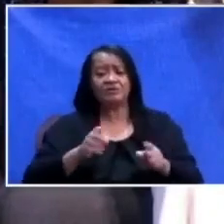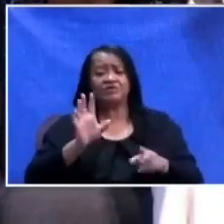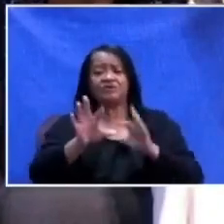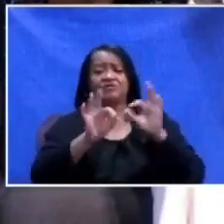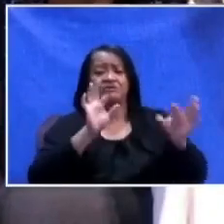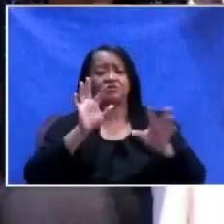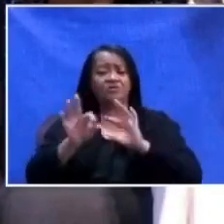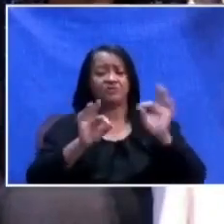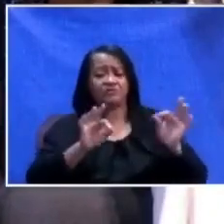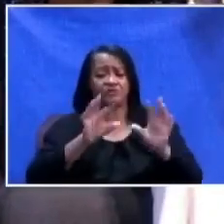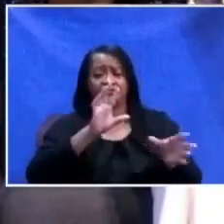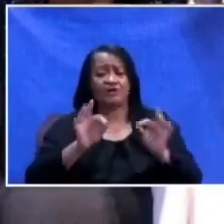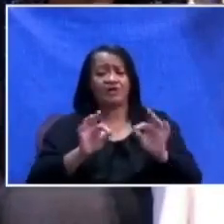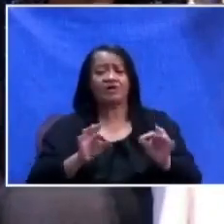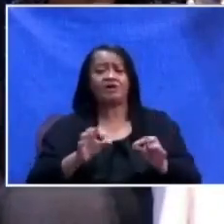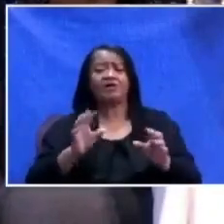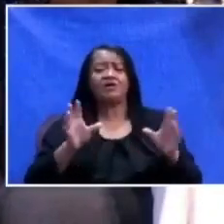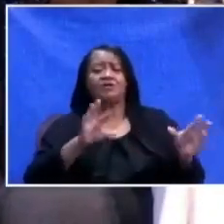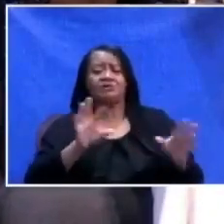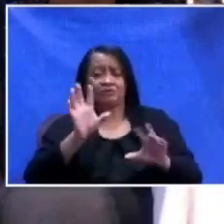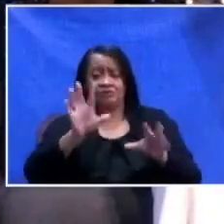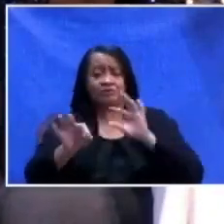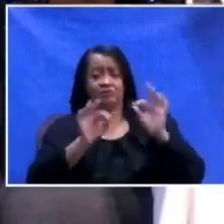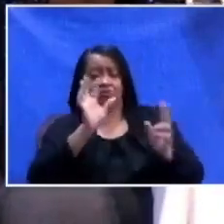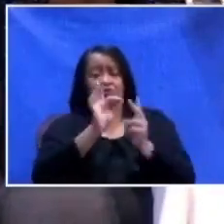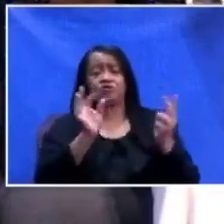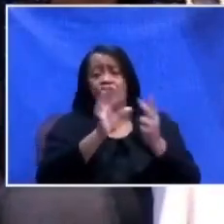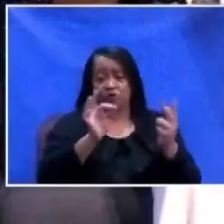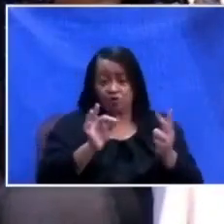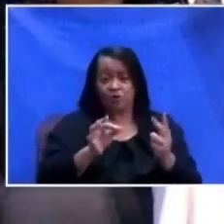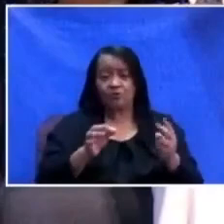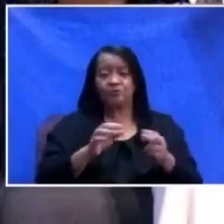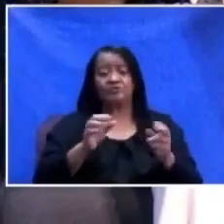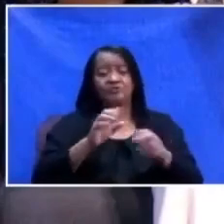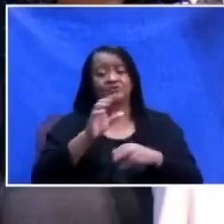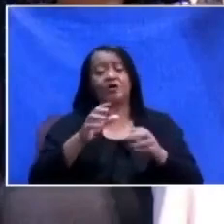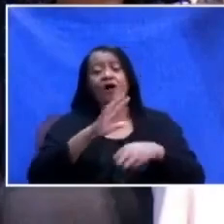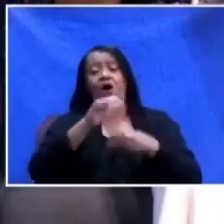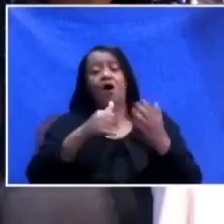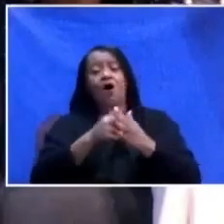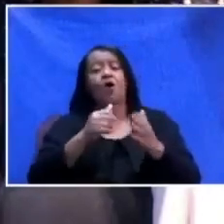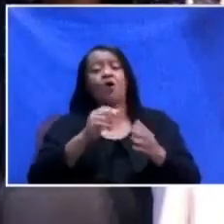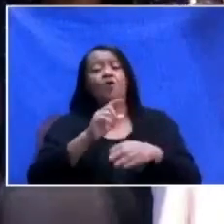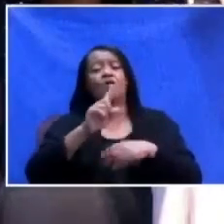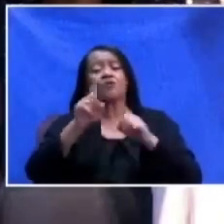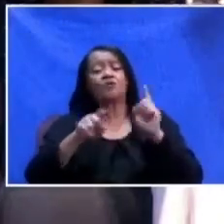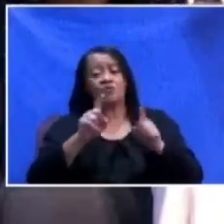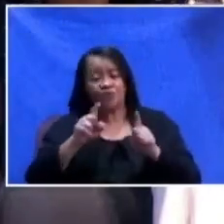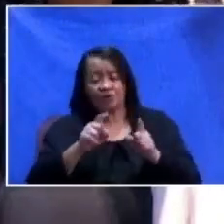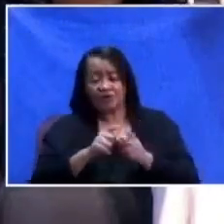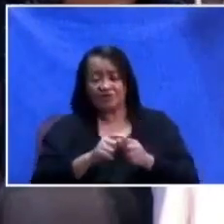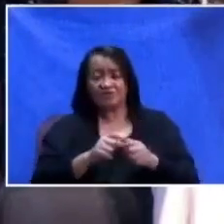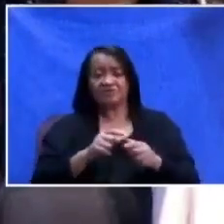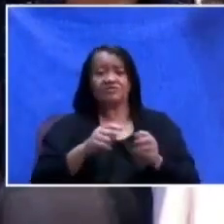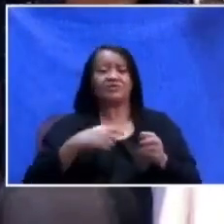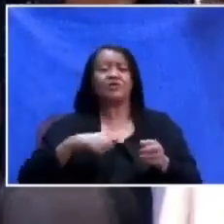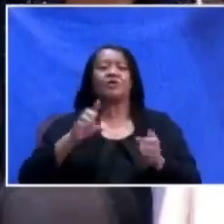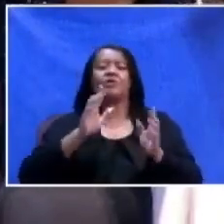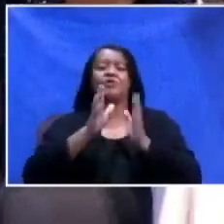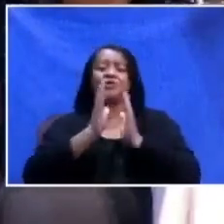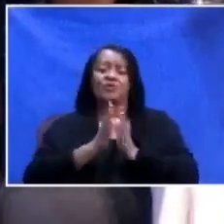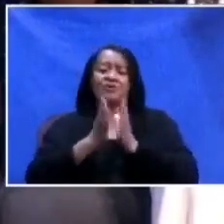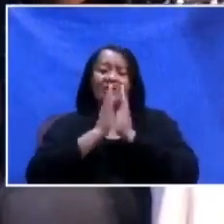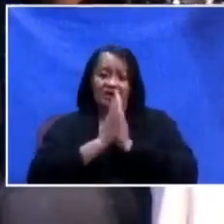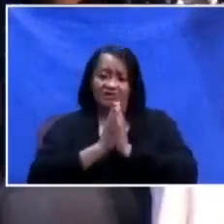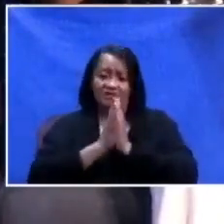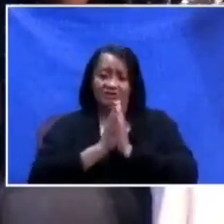randomly generated, and we have just drawn. We're going to draw a few of them, and we just want to ask your heart's response on